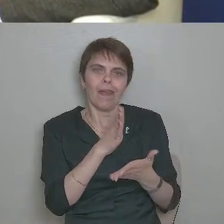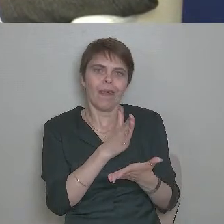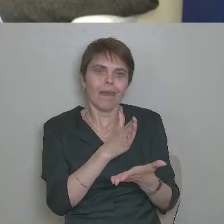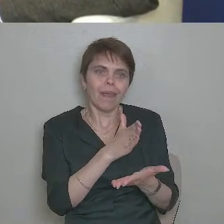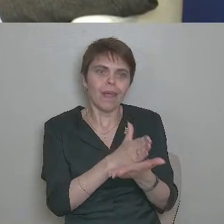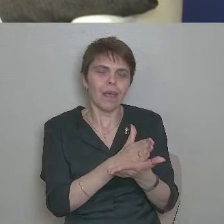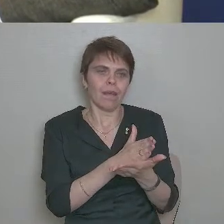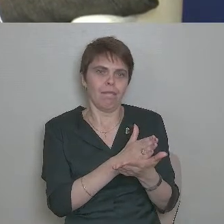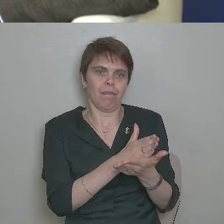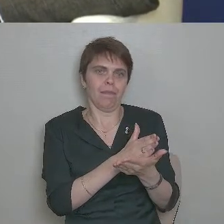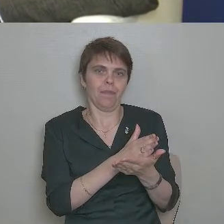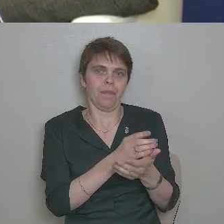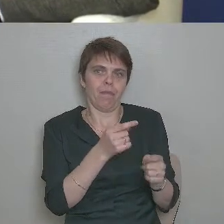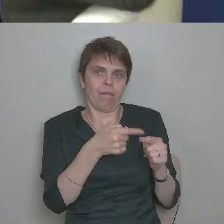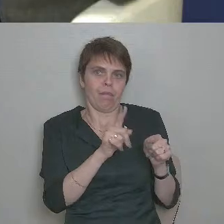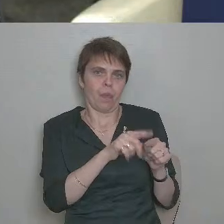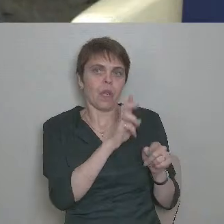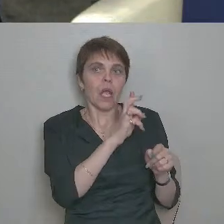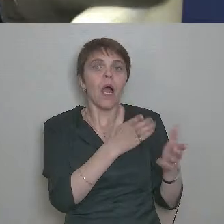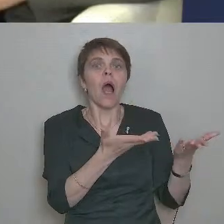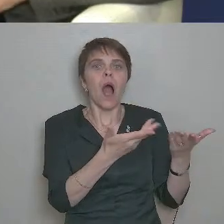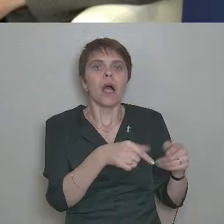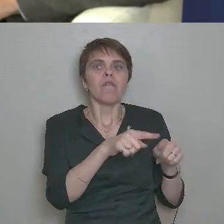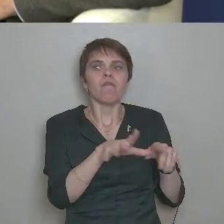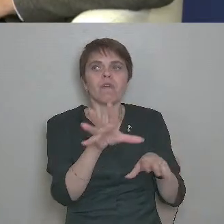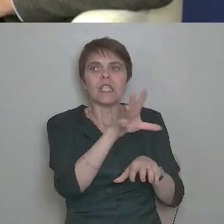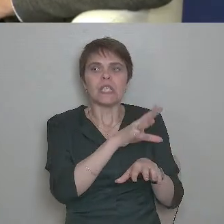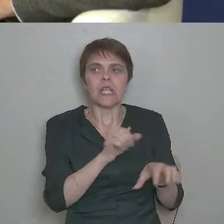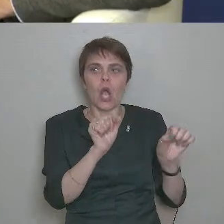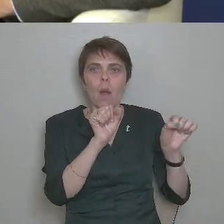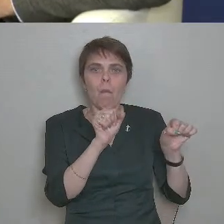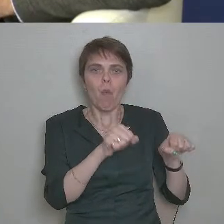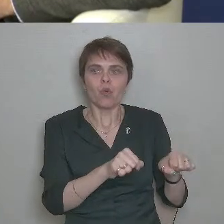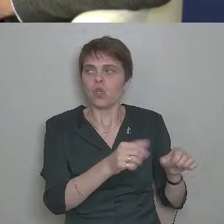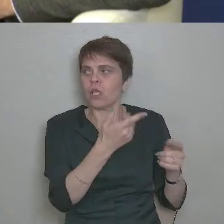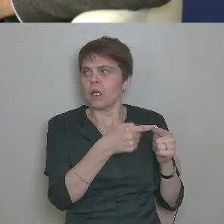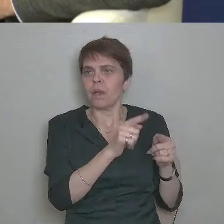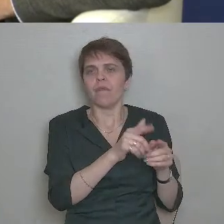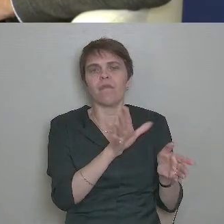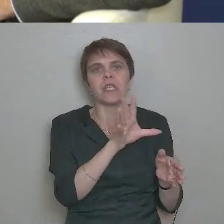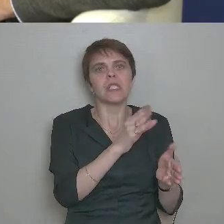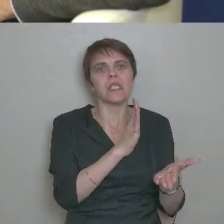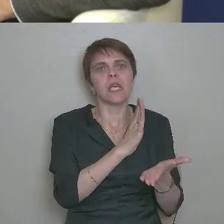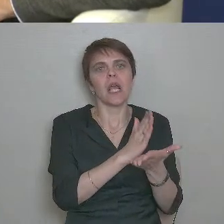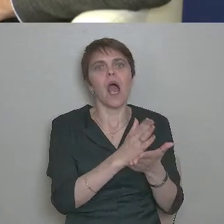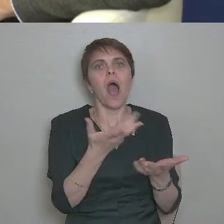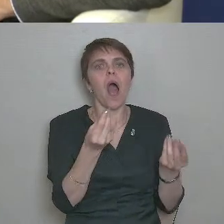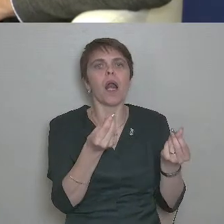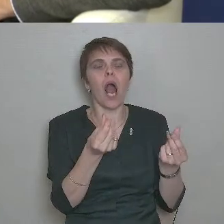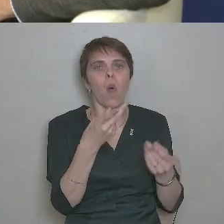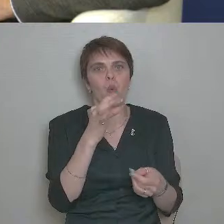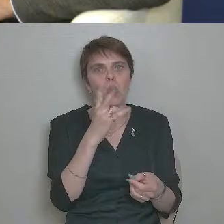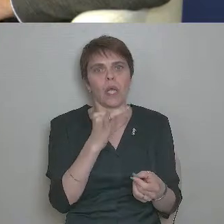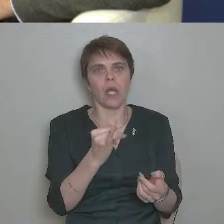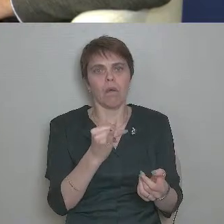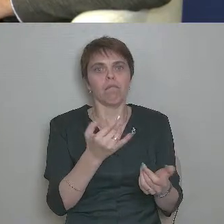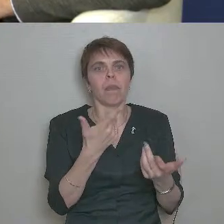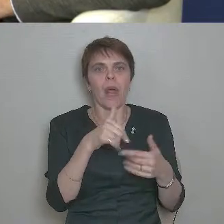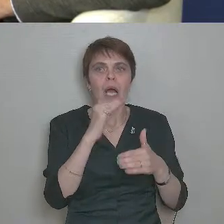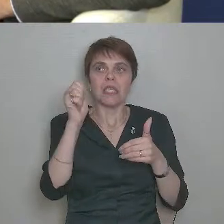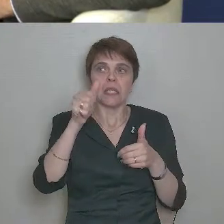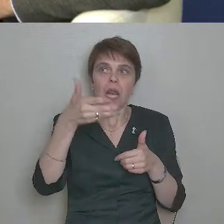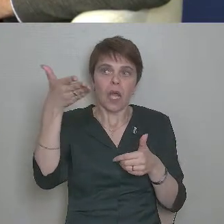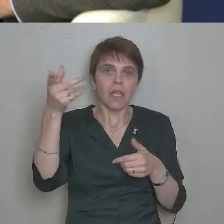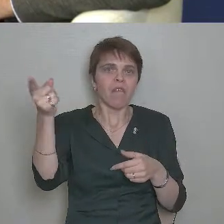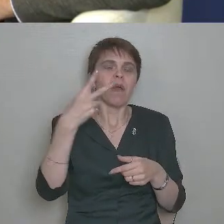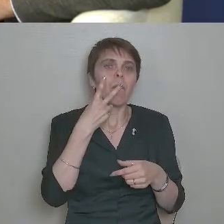local organizations. They are hierarchically superseding, but they are not actually